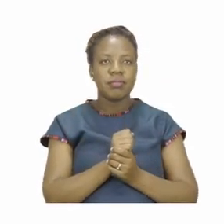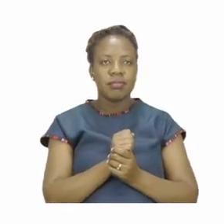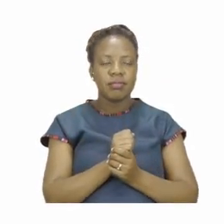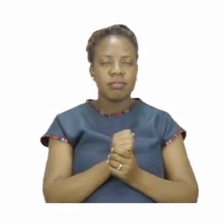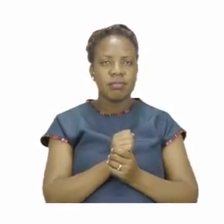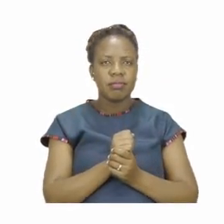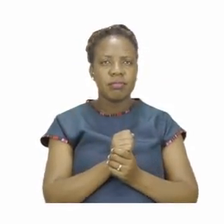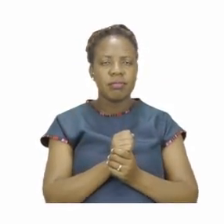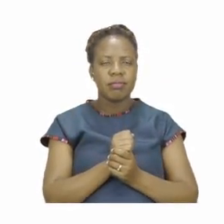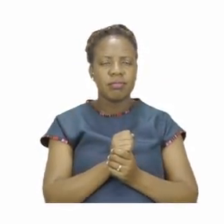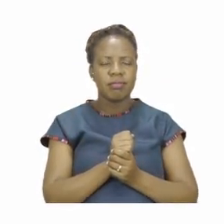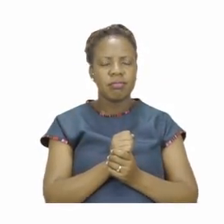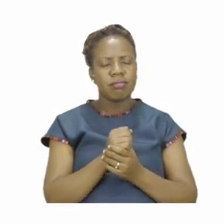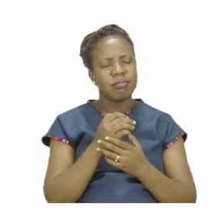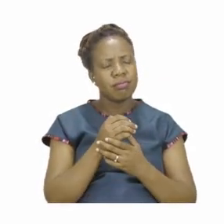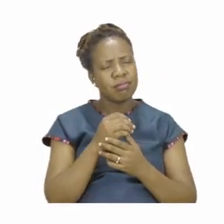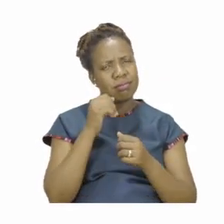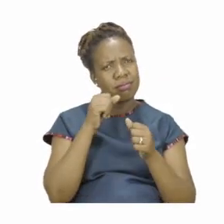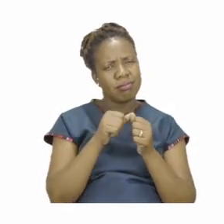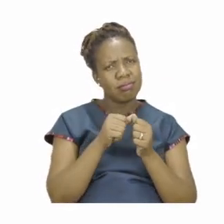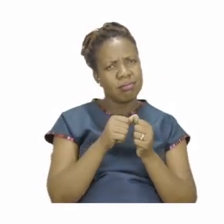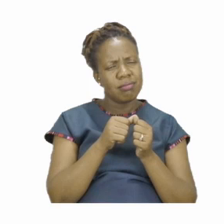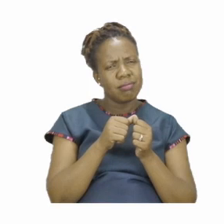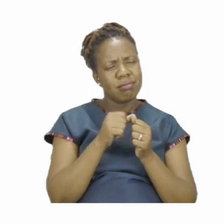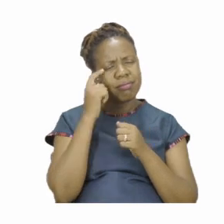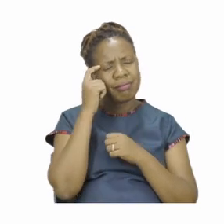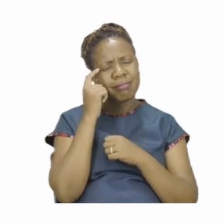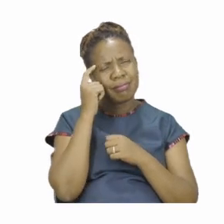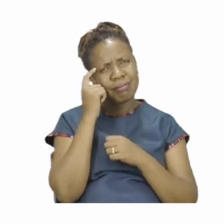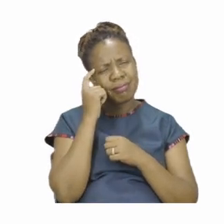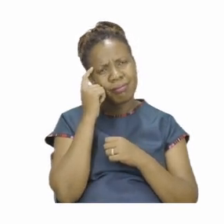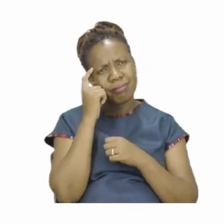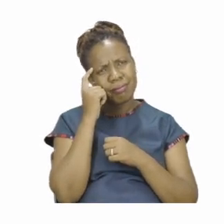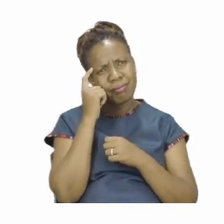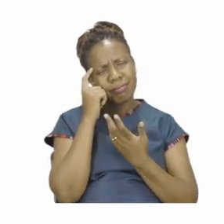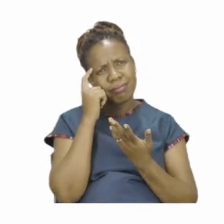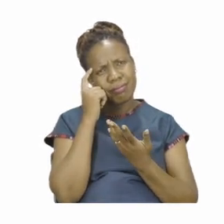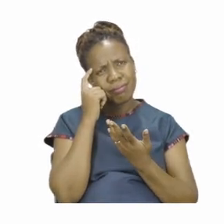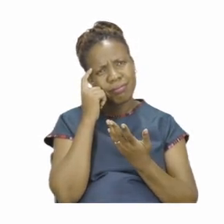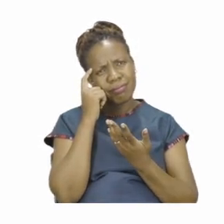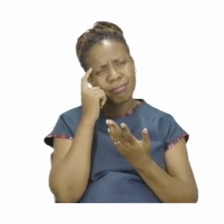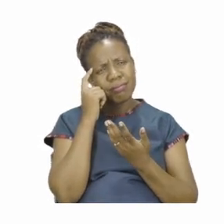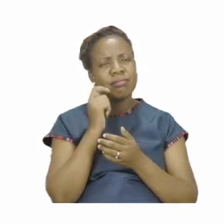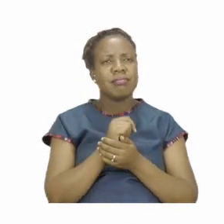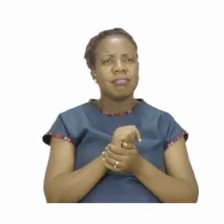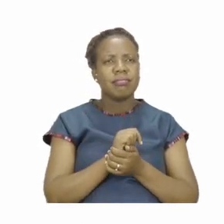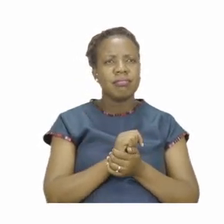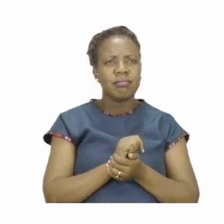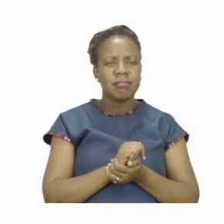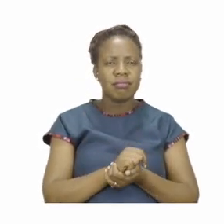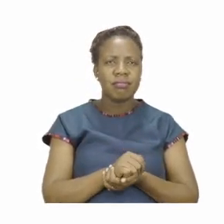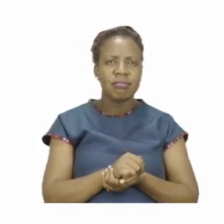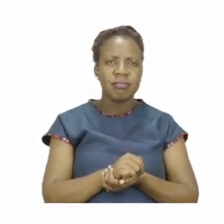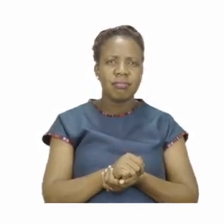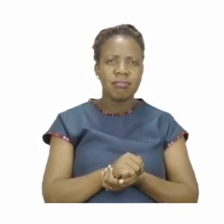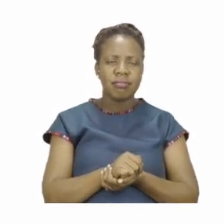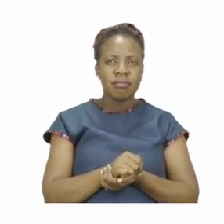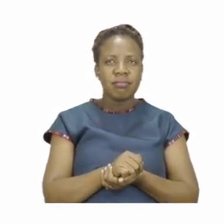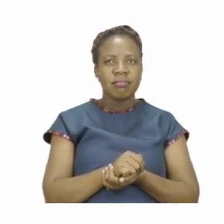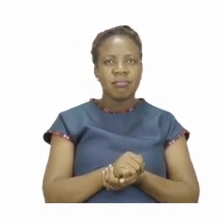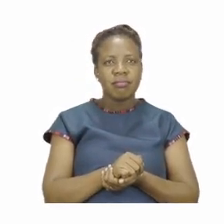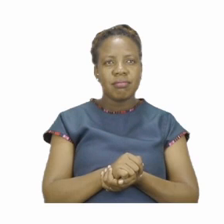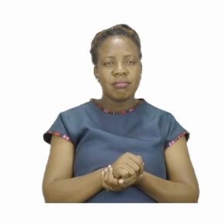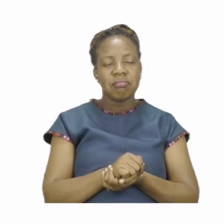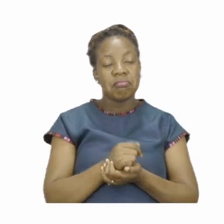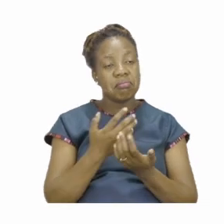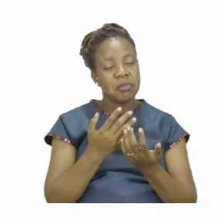sentence that says something about this. So you can either write it or you can actually